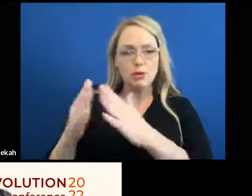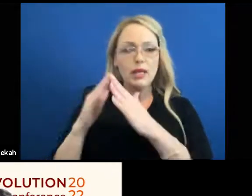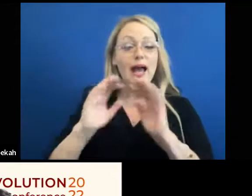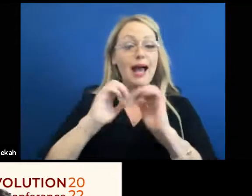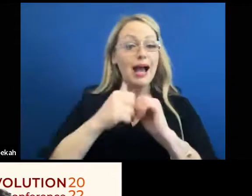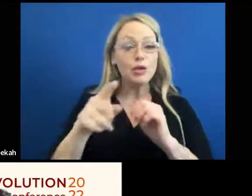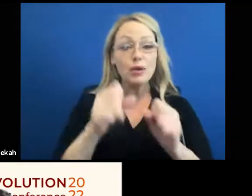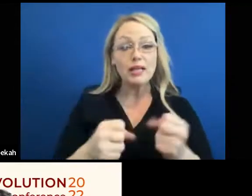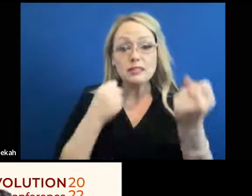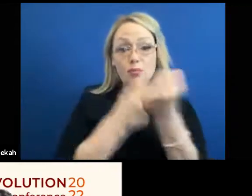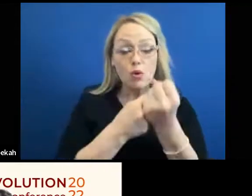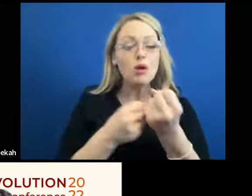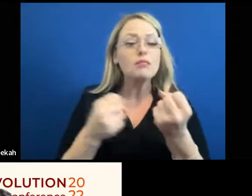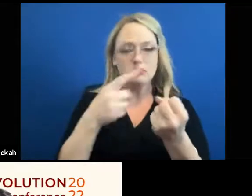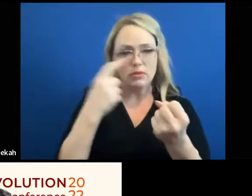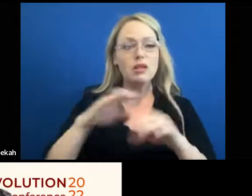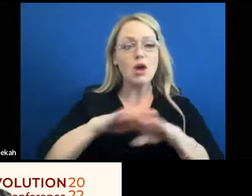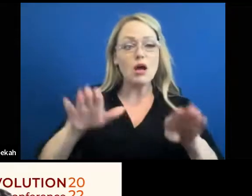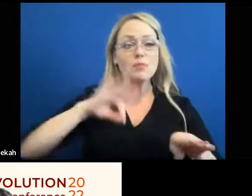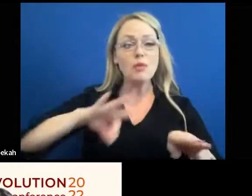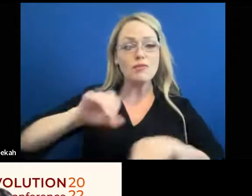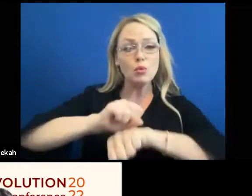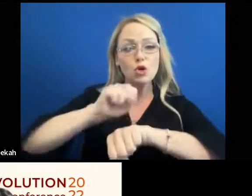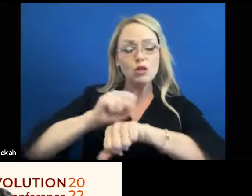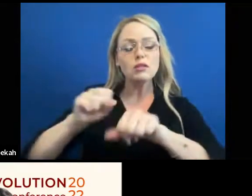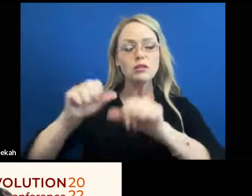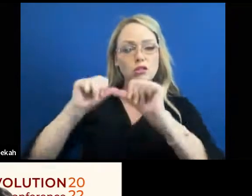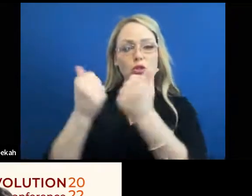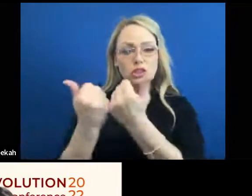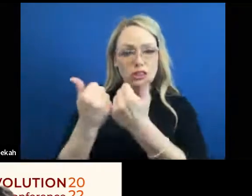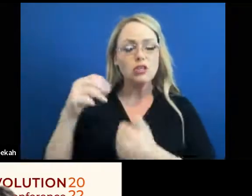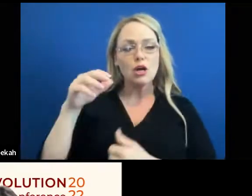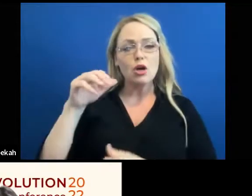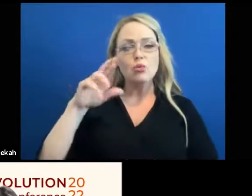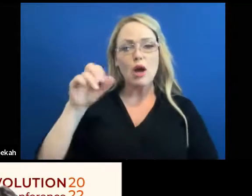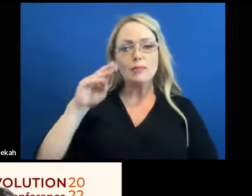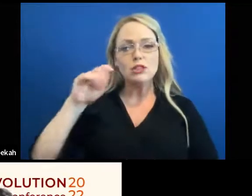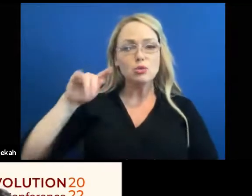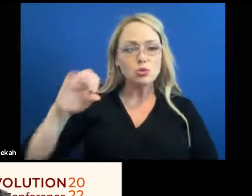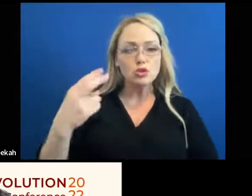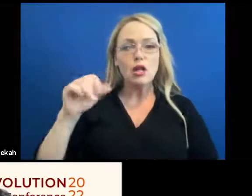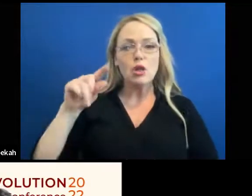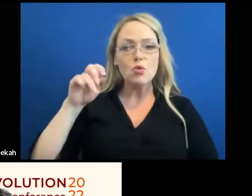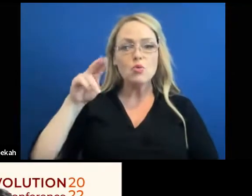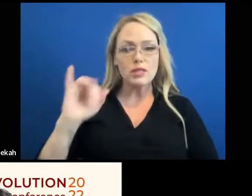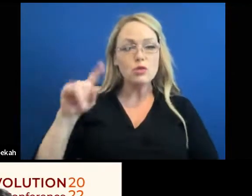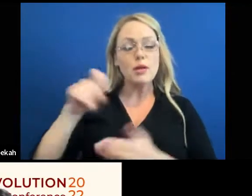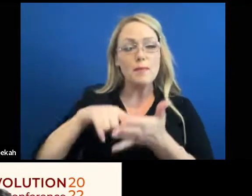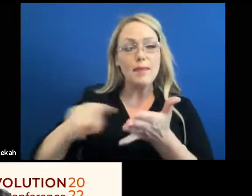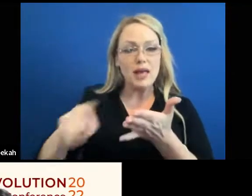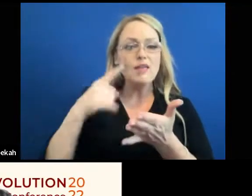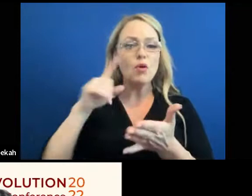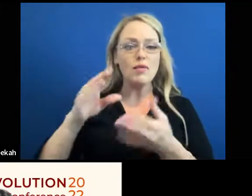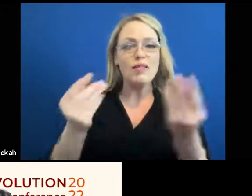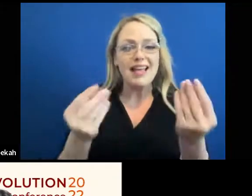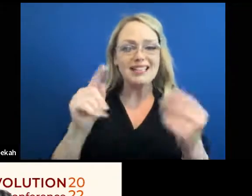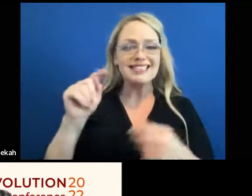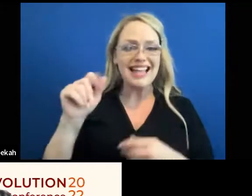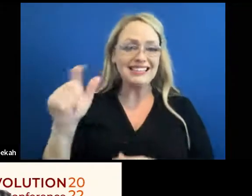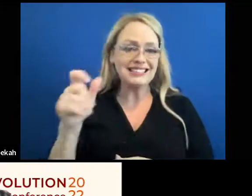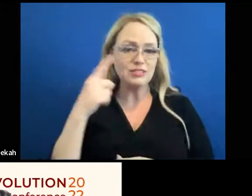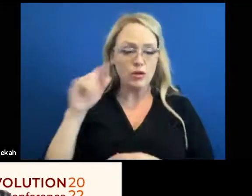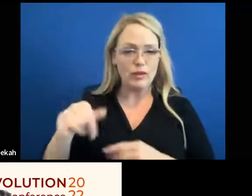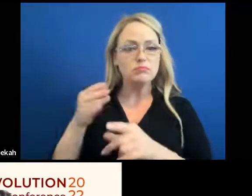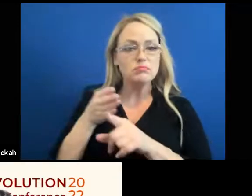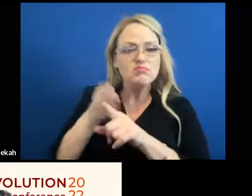the nonprofit work of the Association of Ramaytush Ohlone by paying Yunakin land tax. I come to